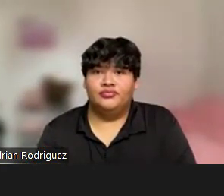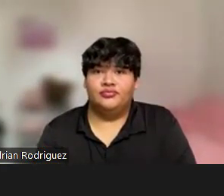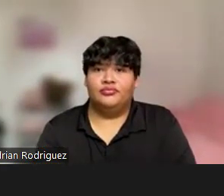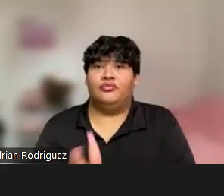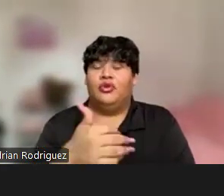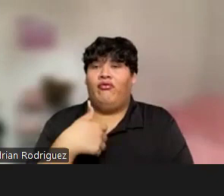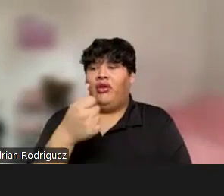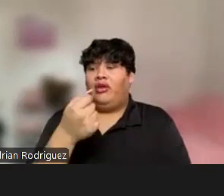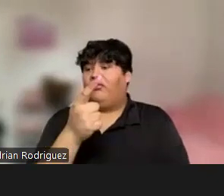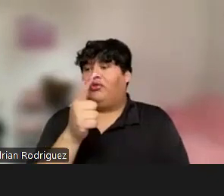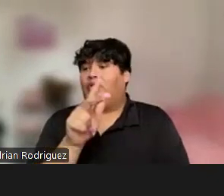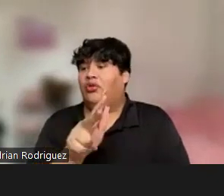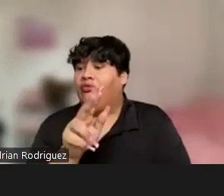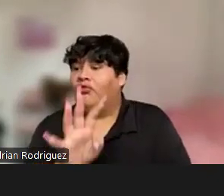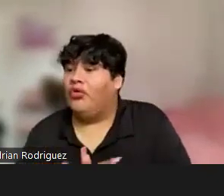11:34.